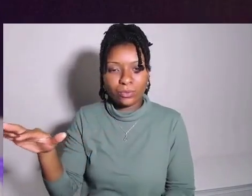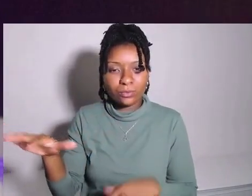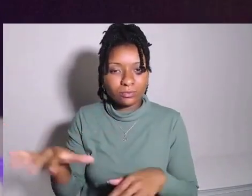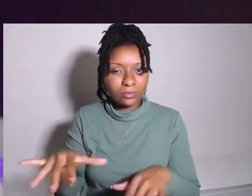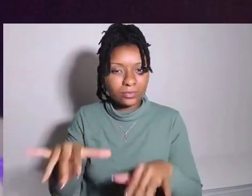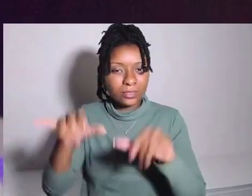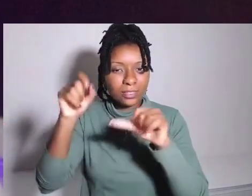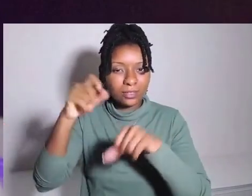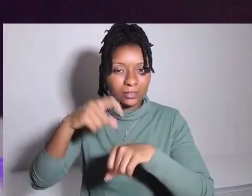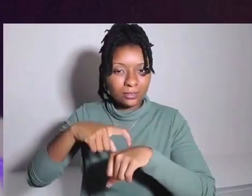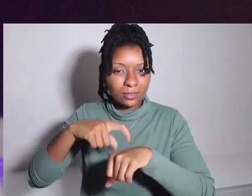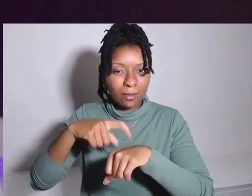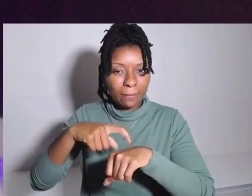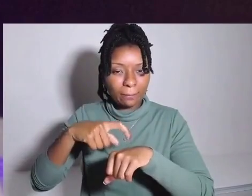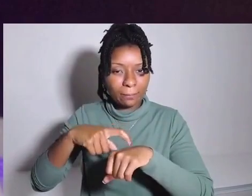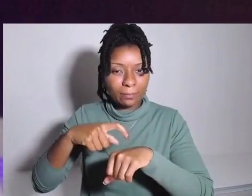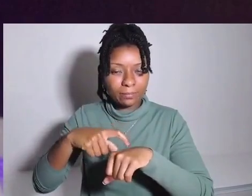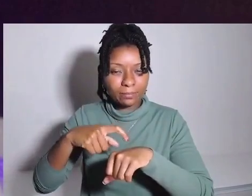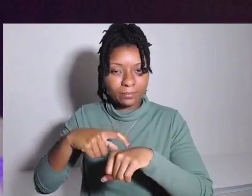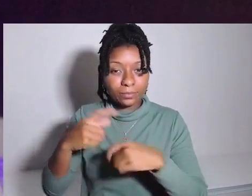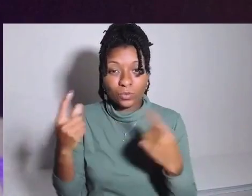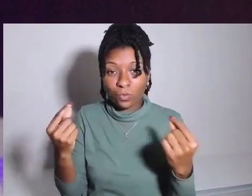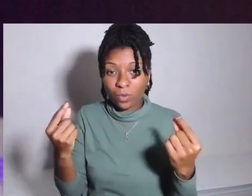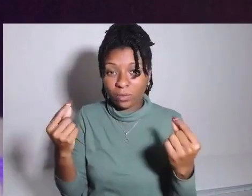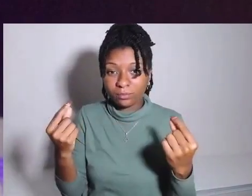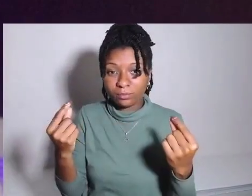in sacred agreement